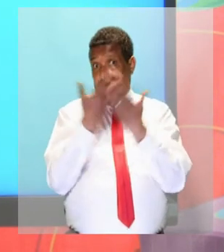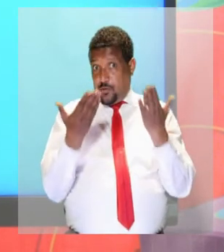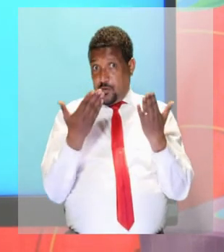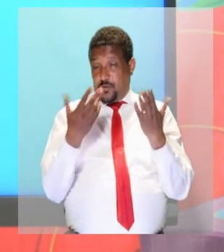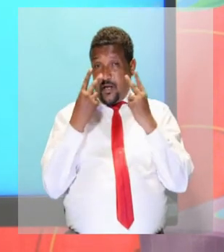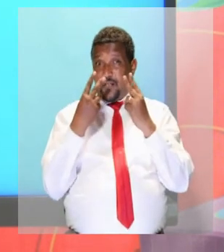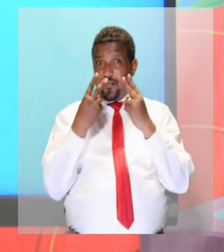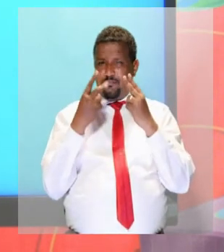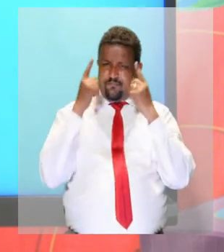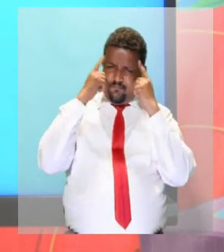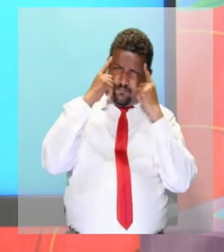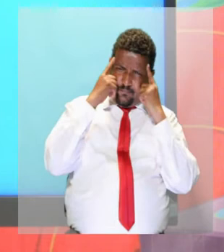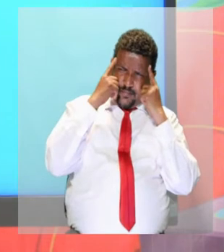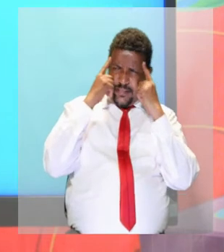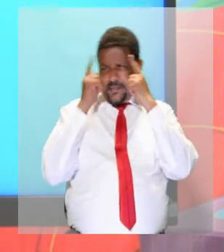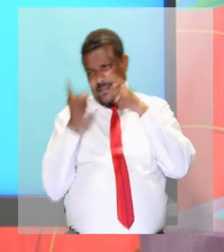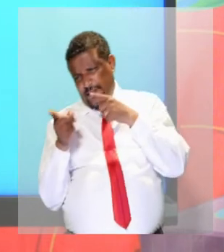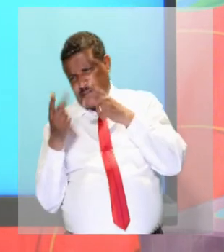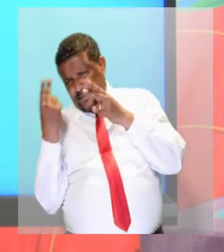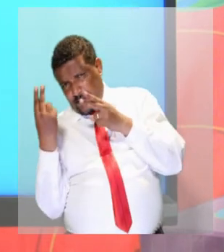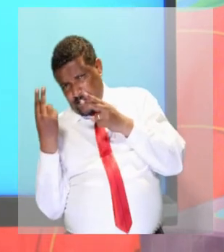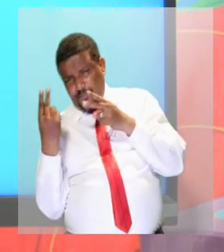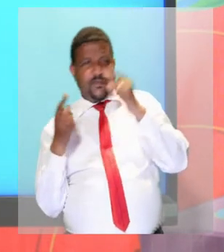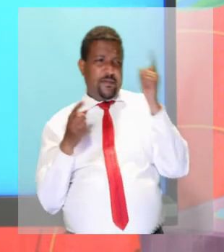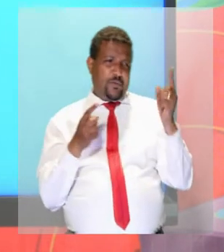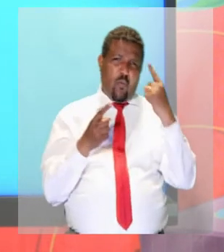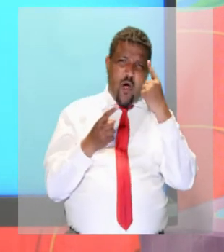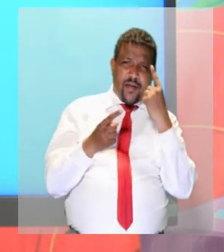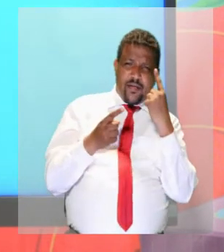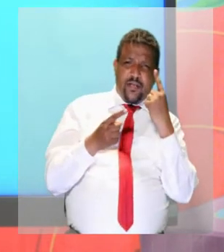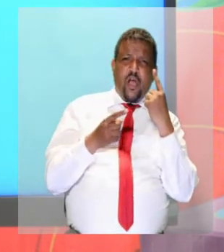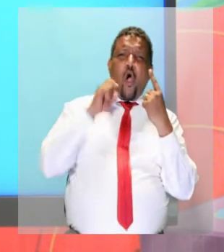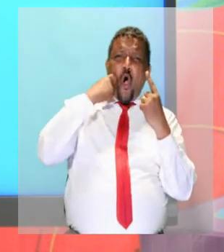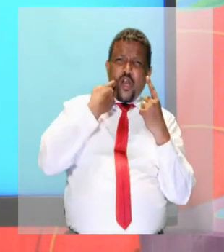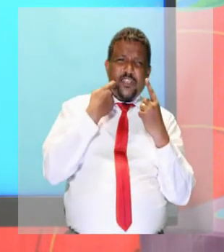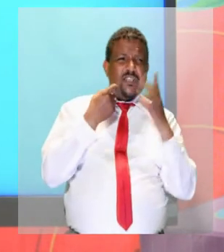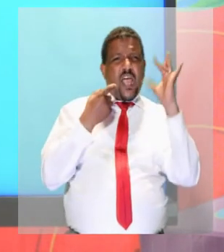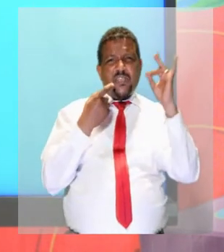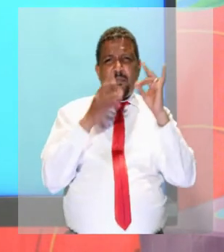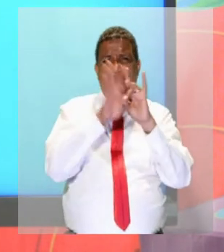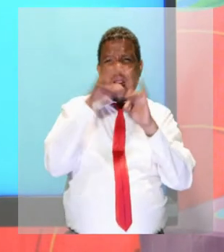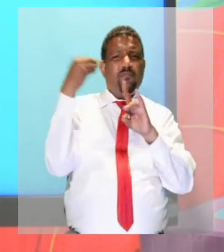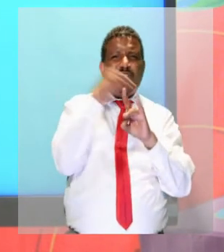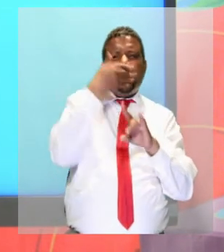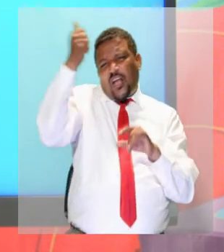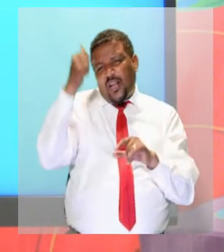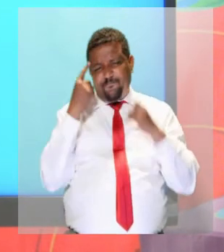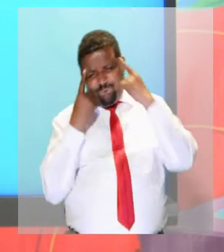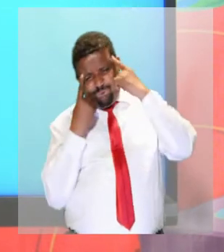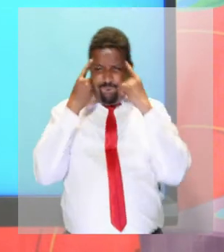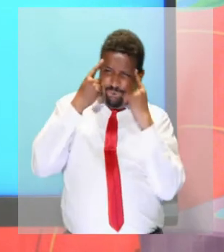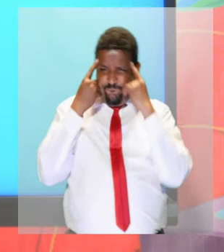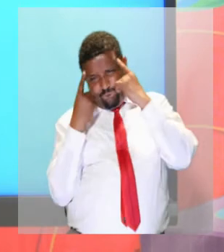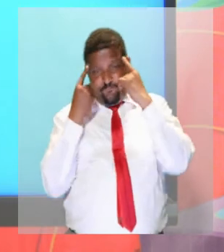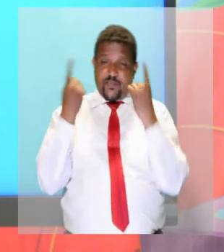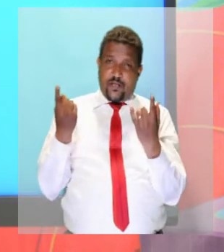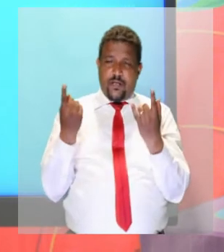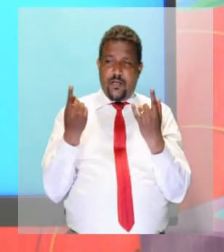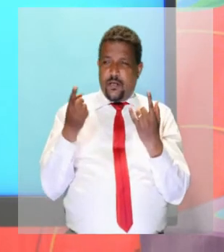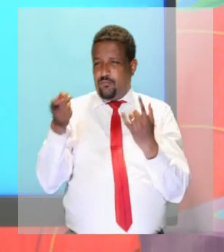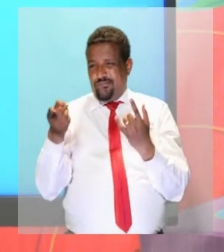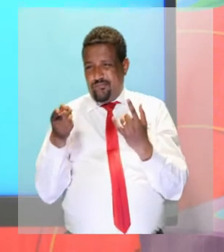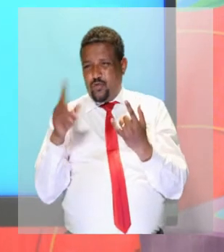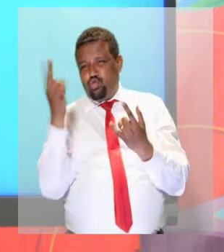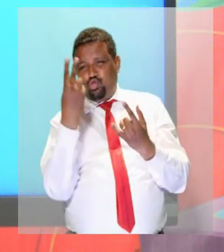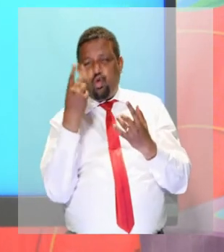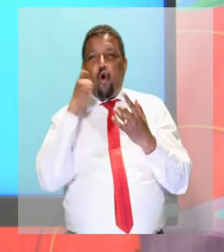be indifferent. Shall I consume 1 orange and 8 banana or 2 orange and